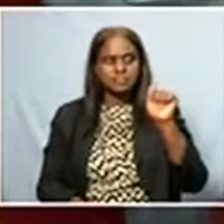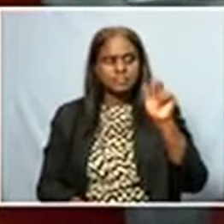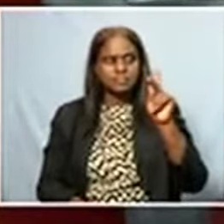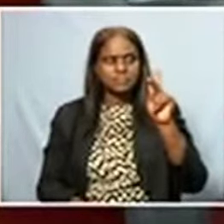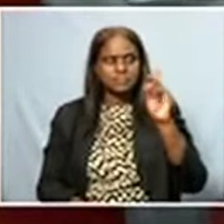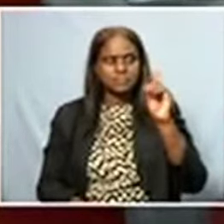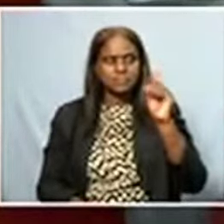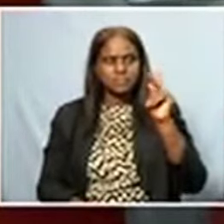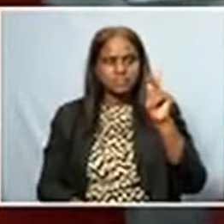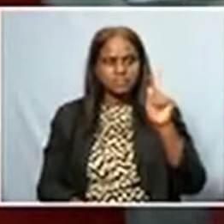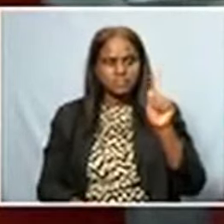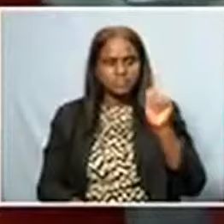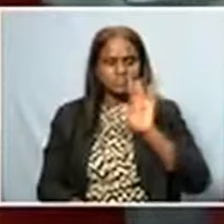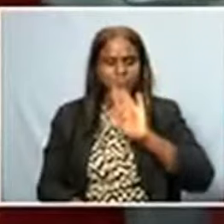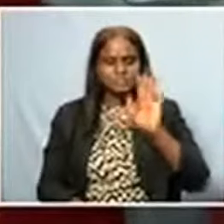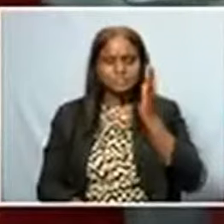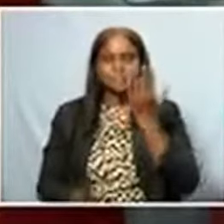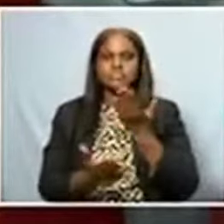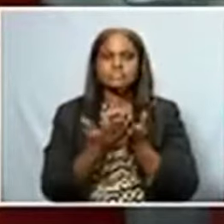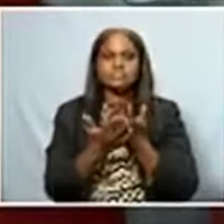Kafaya's proposal,